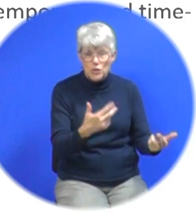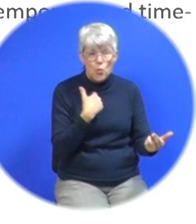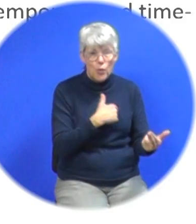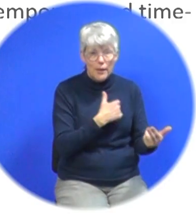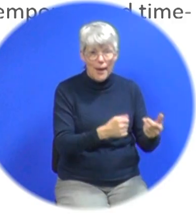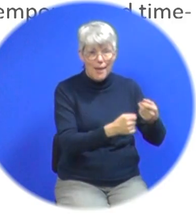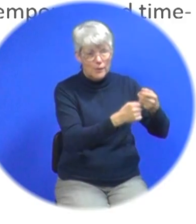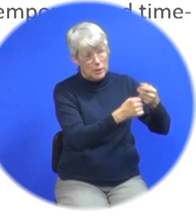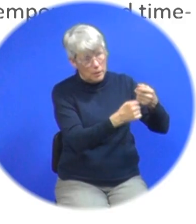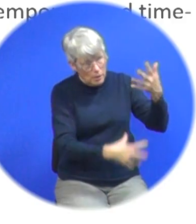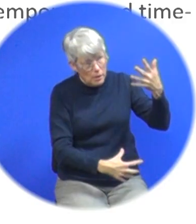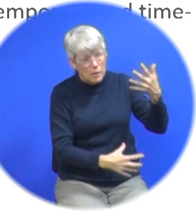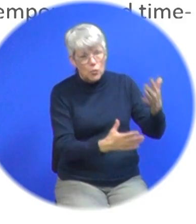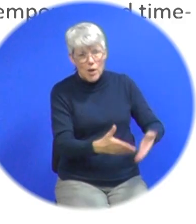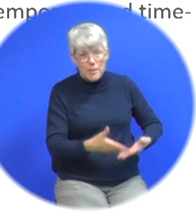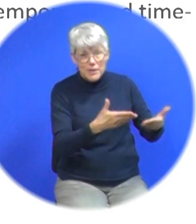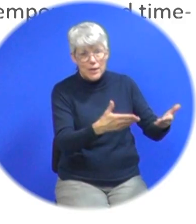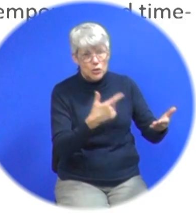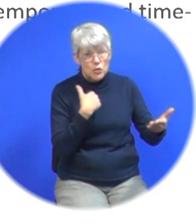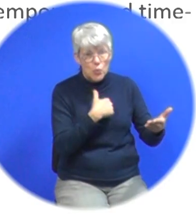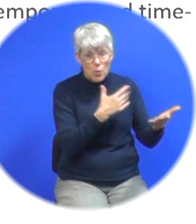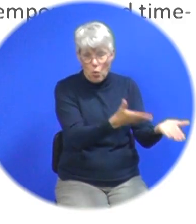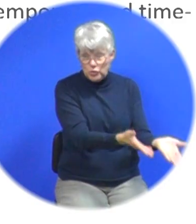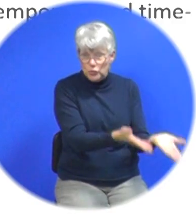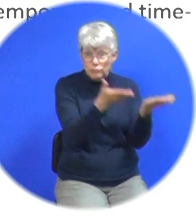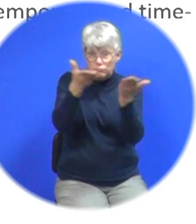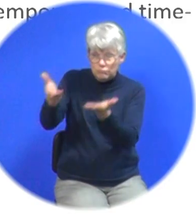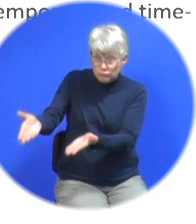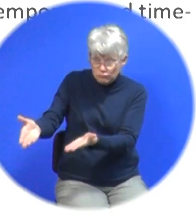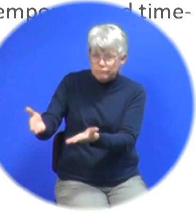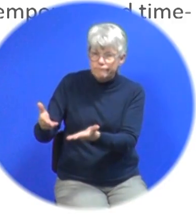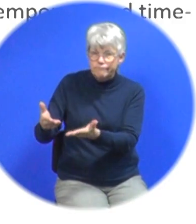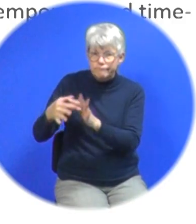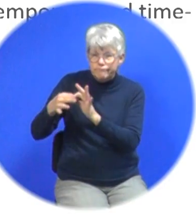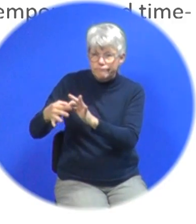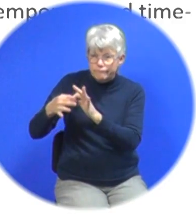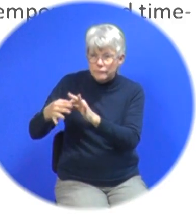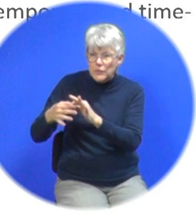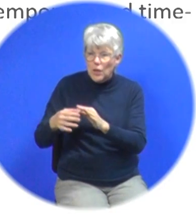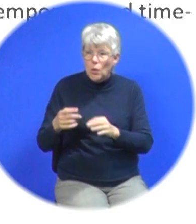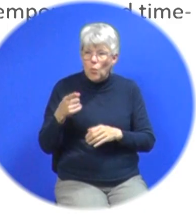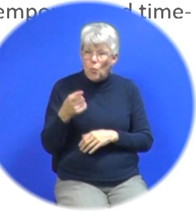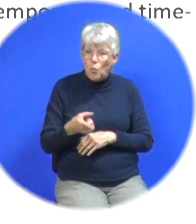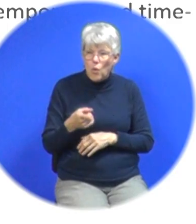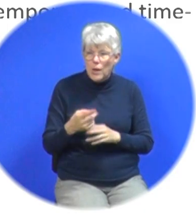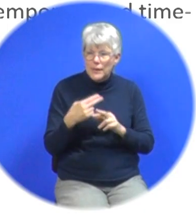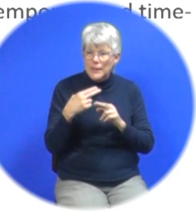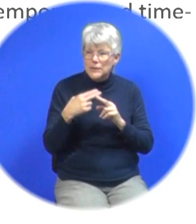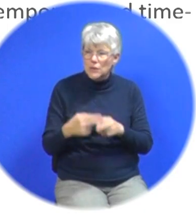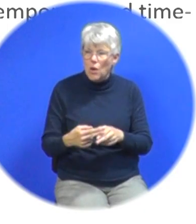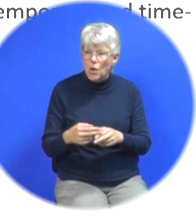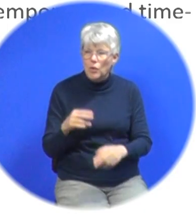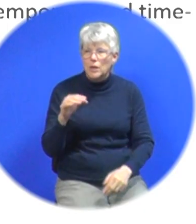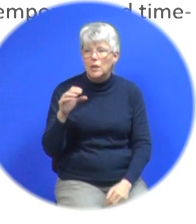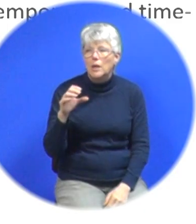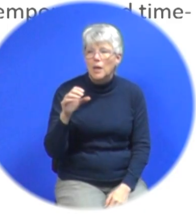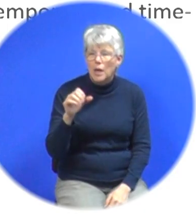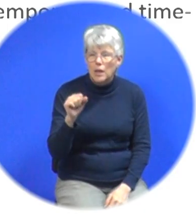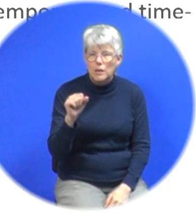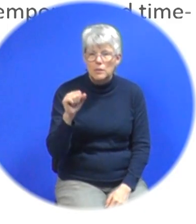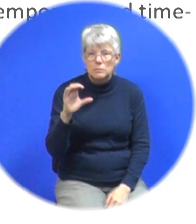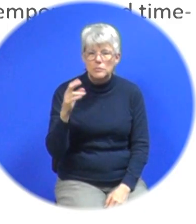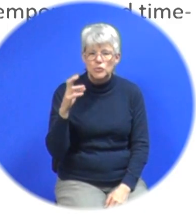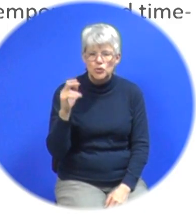of recommendations we want them to look at, and we're engaged with them on. One would be a shot clock, to use a basketball term, for large